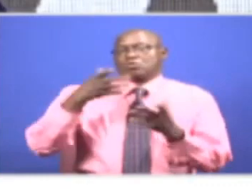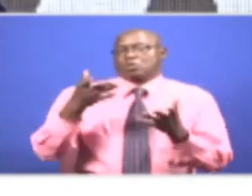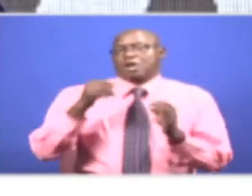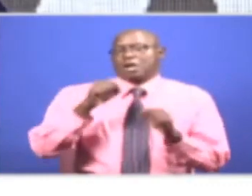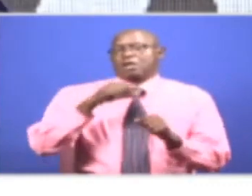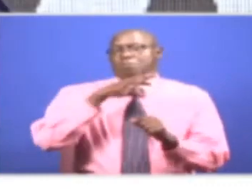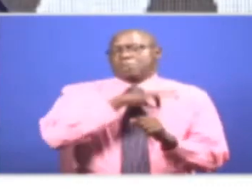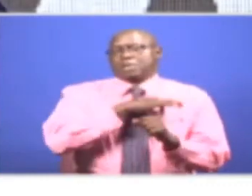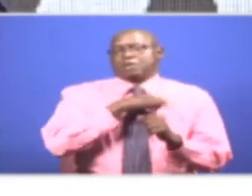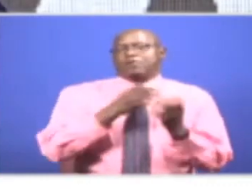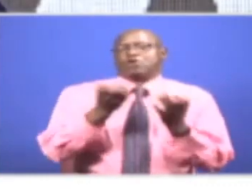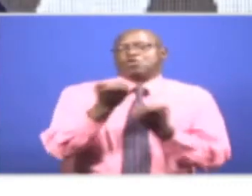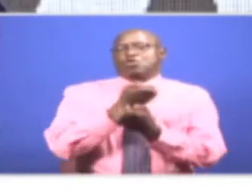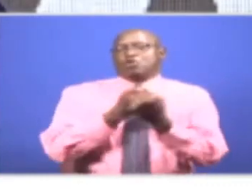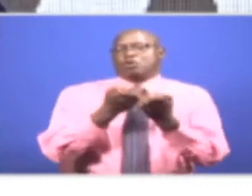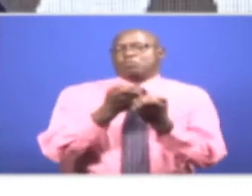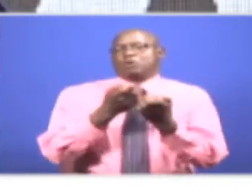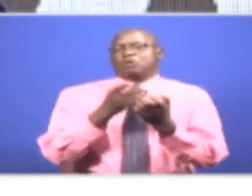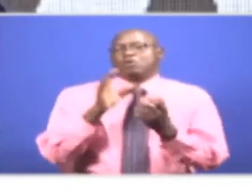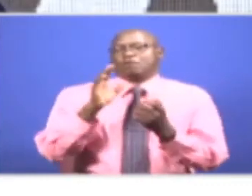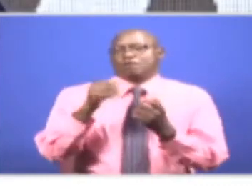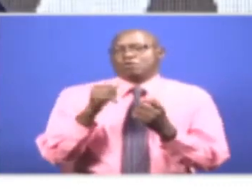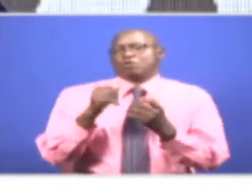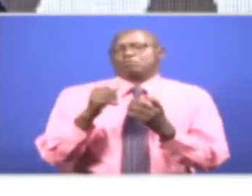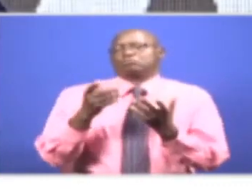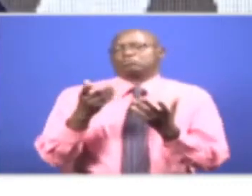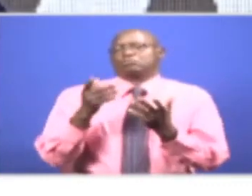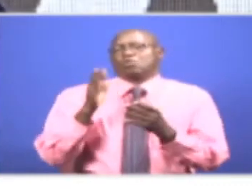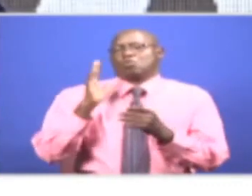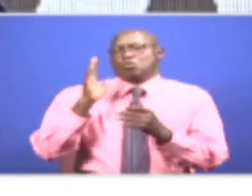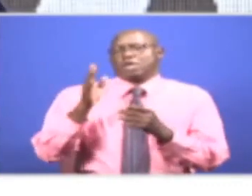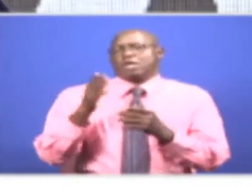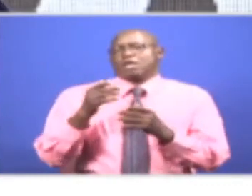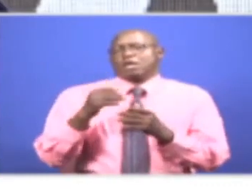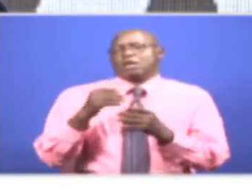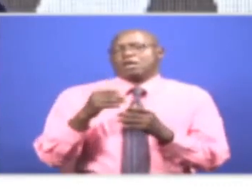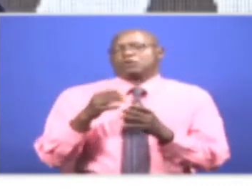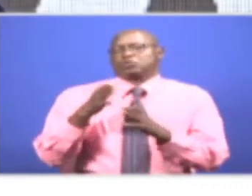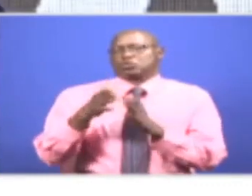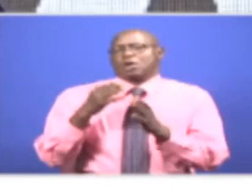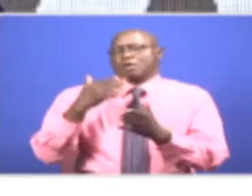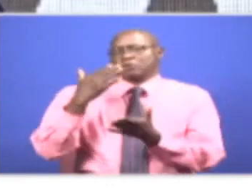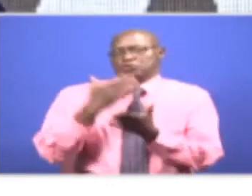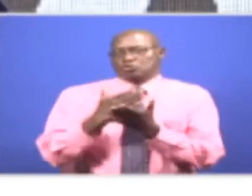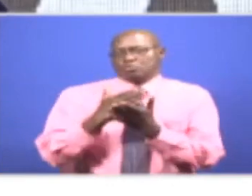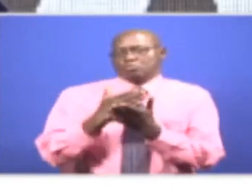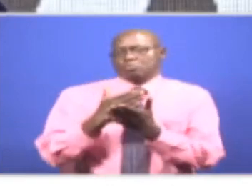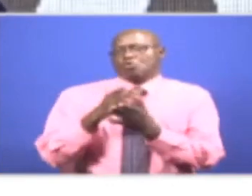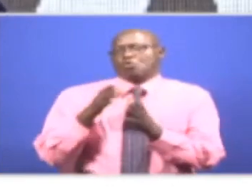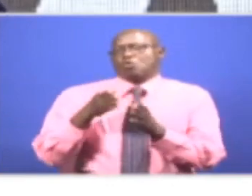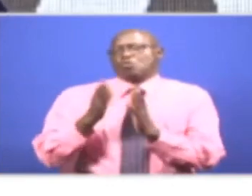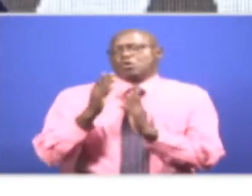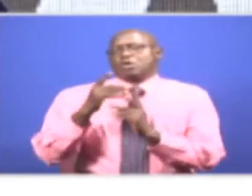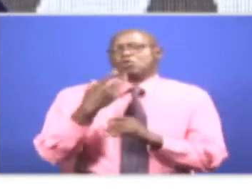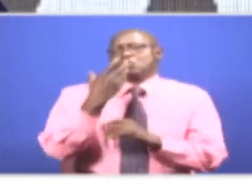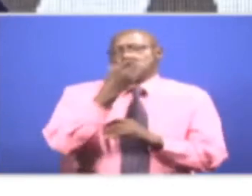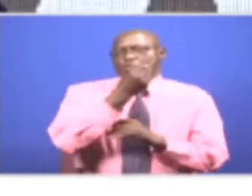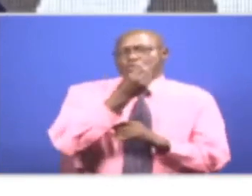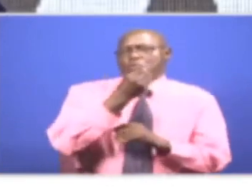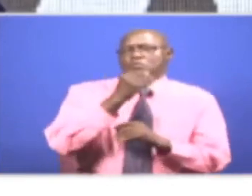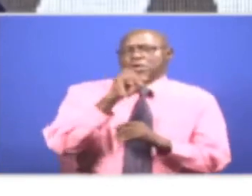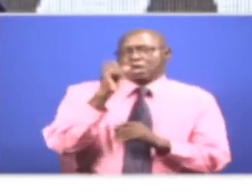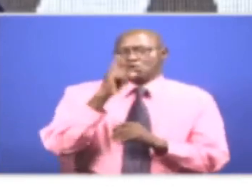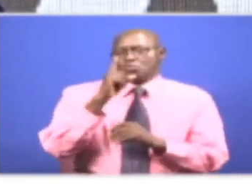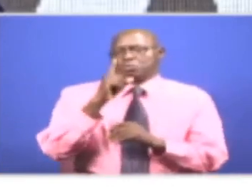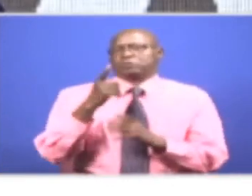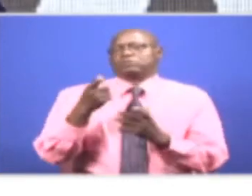economically since the train will have a stopover in Voi from Mombasa on its way to Nairobi. They also noted that the station will encourage